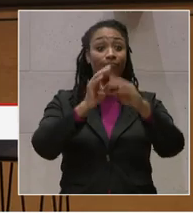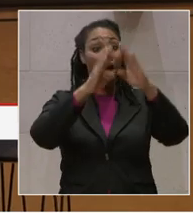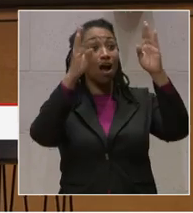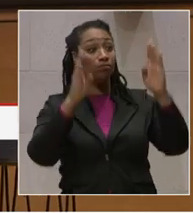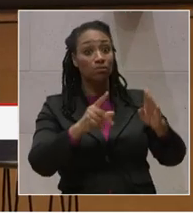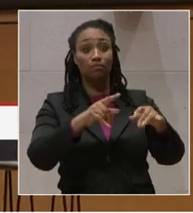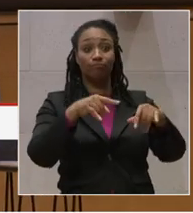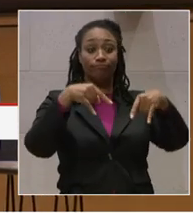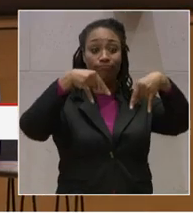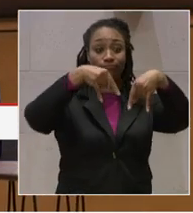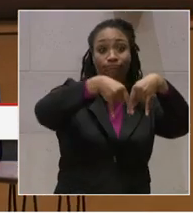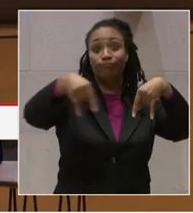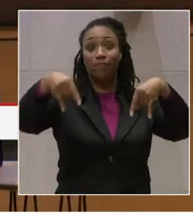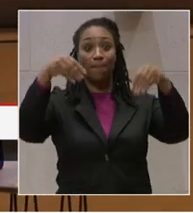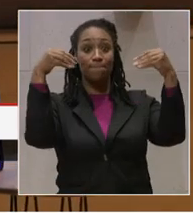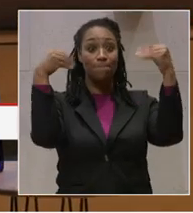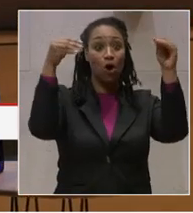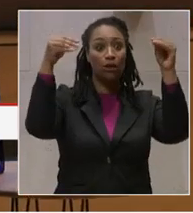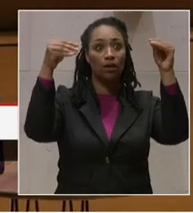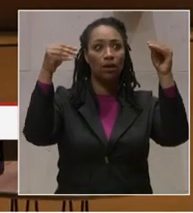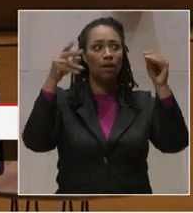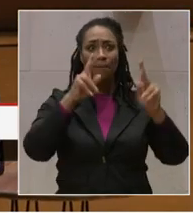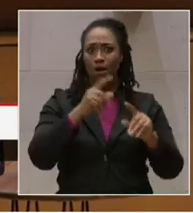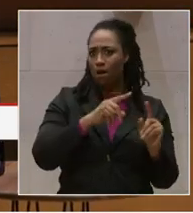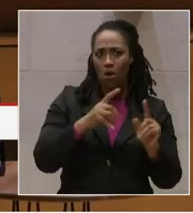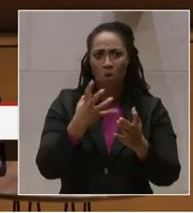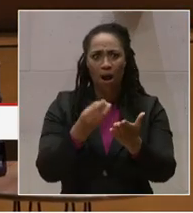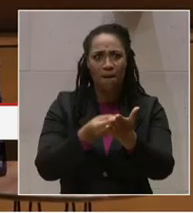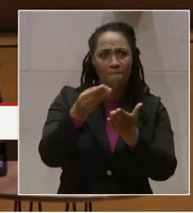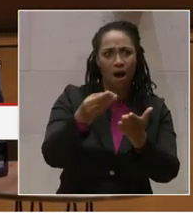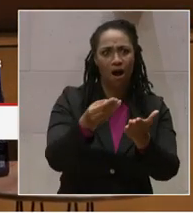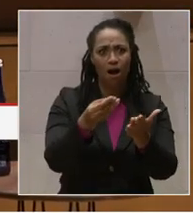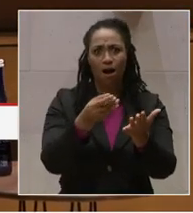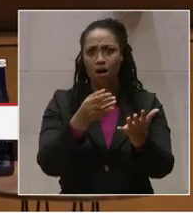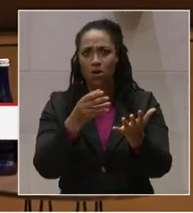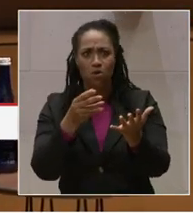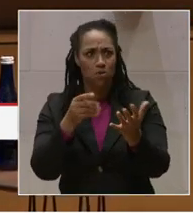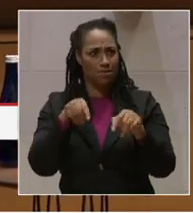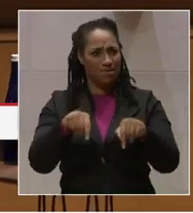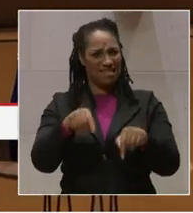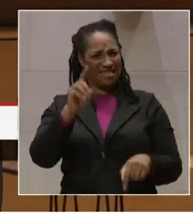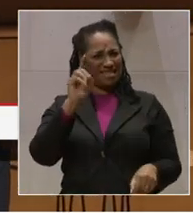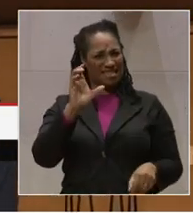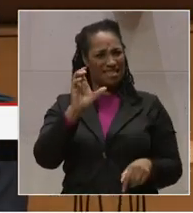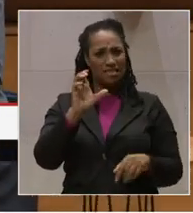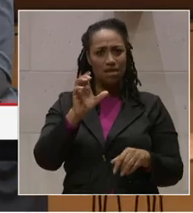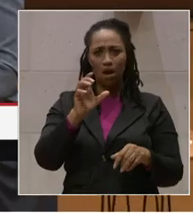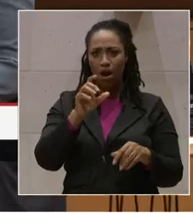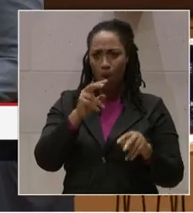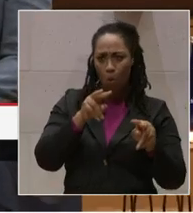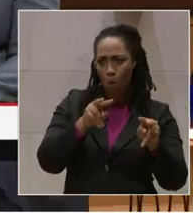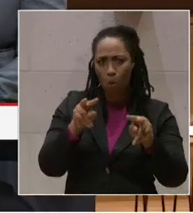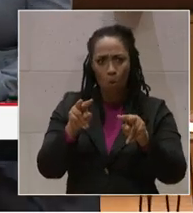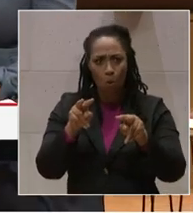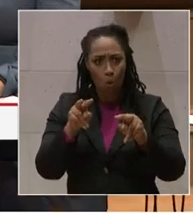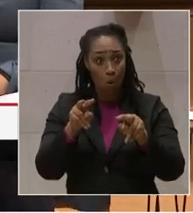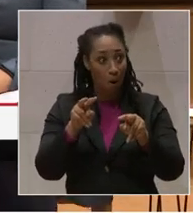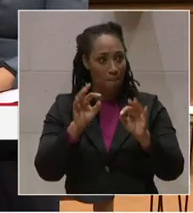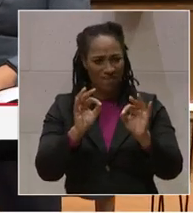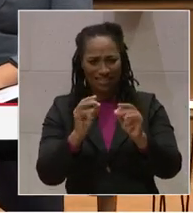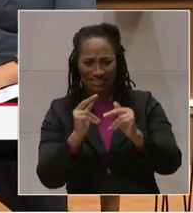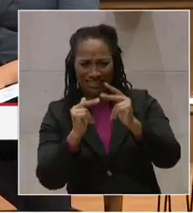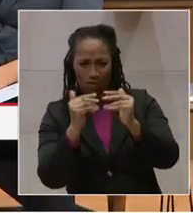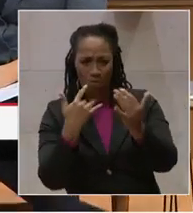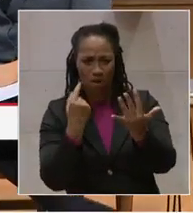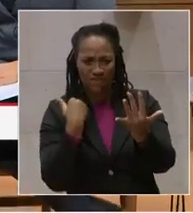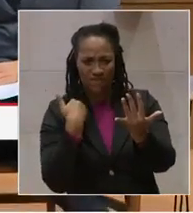our goals of more housing in the downtown, and help us meet our goals of affordability. Madam Secretary,